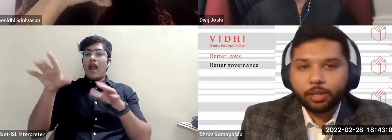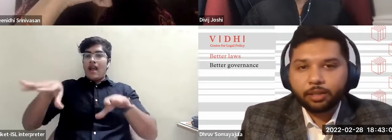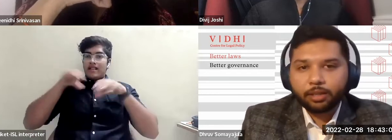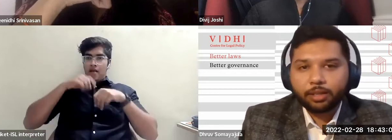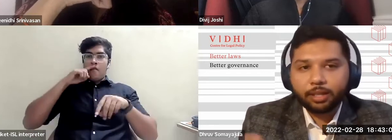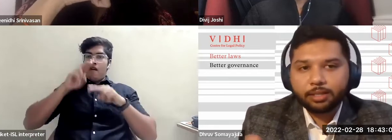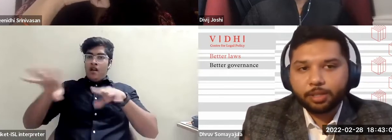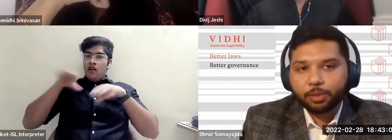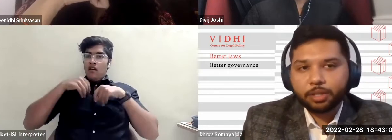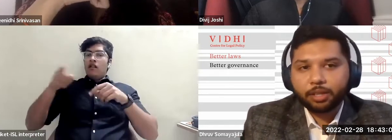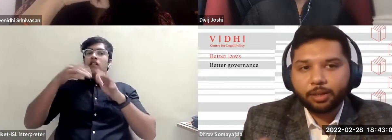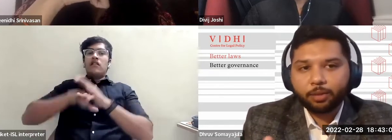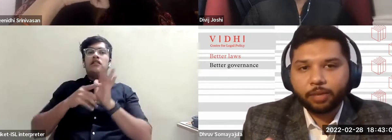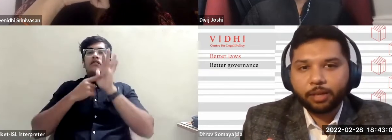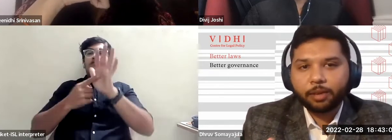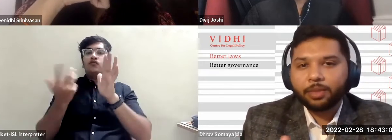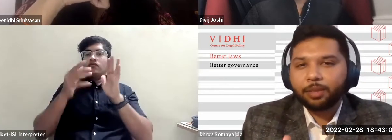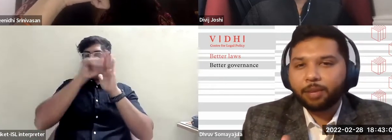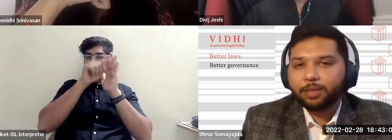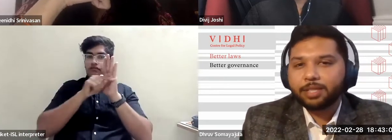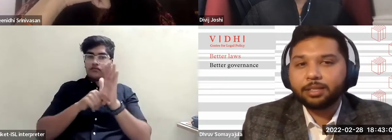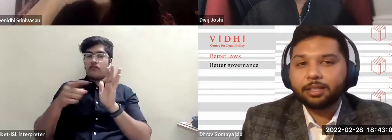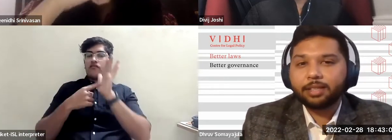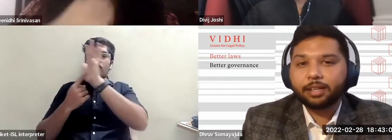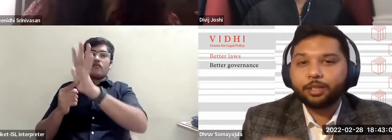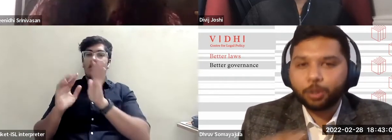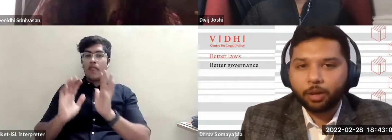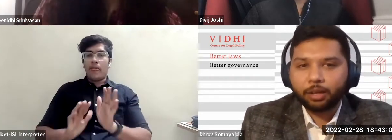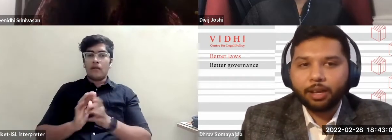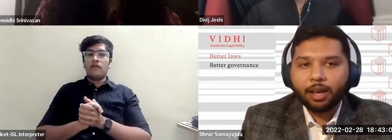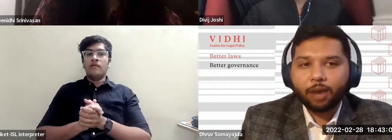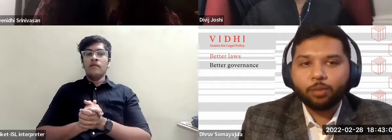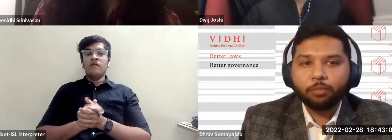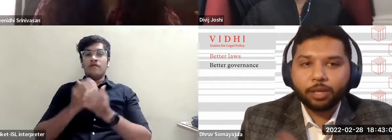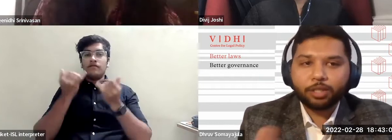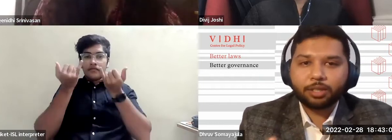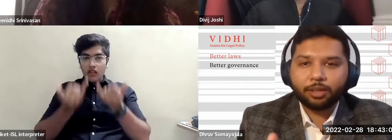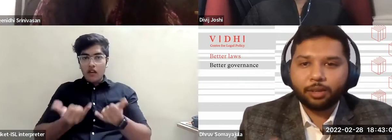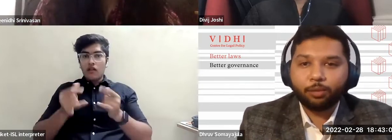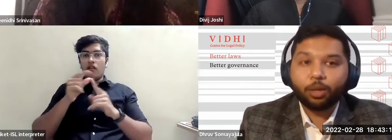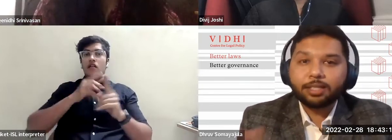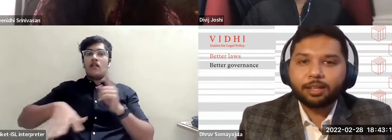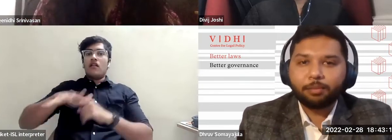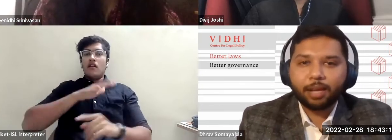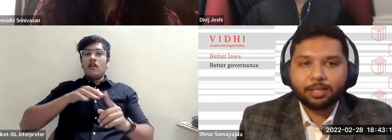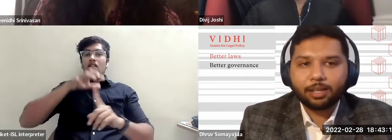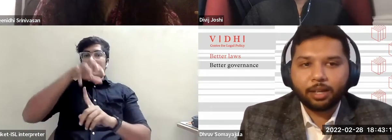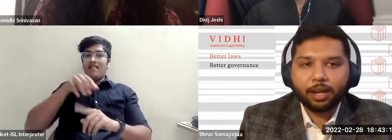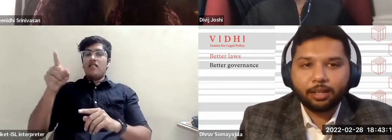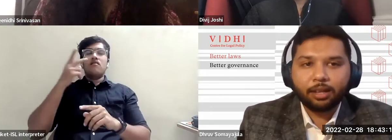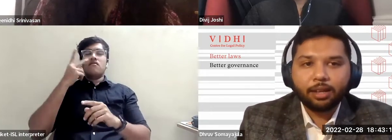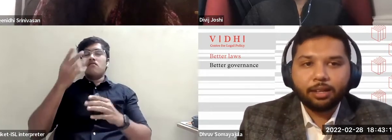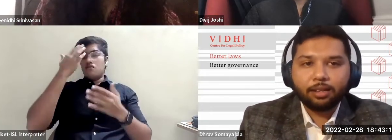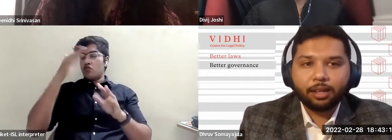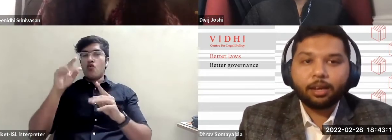do you think that there is a situation right now where the private sector isn't exactly sure how much, or like what is the compliance they're looking